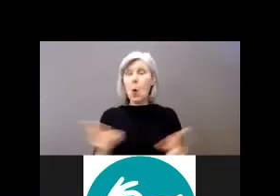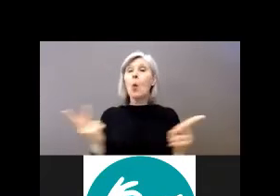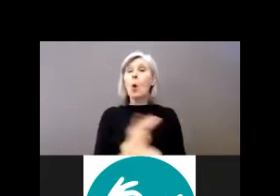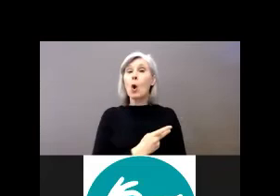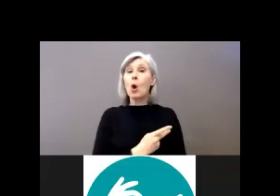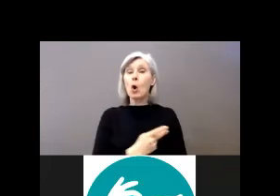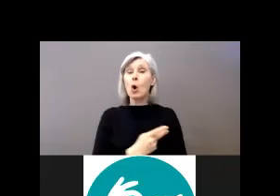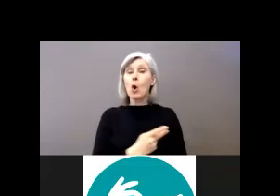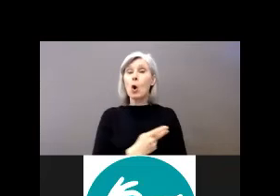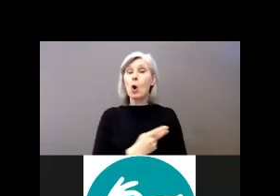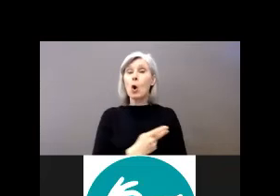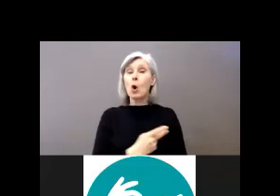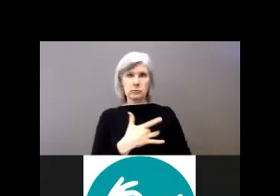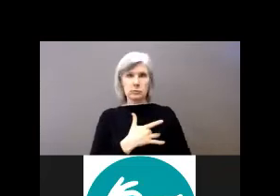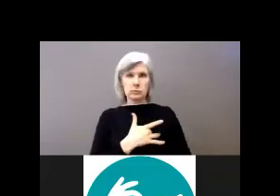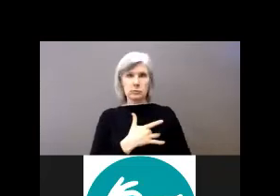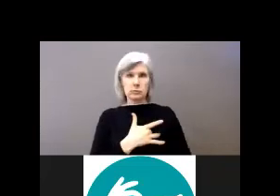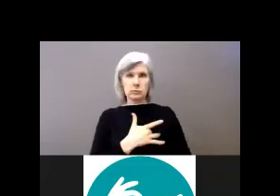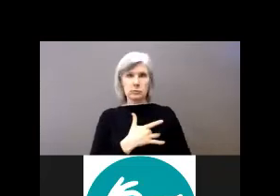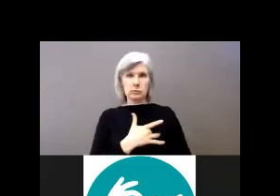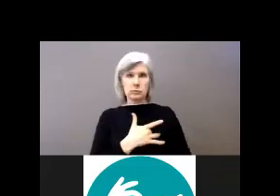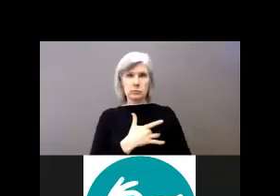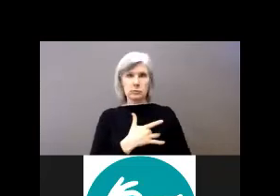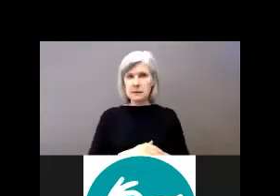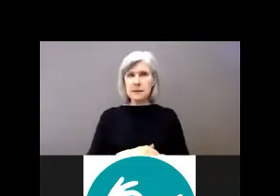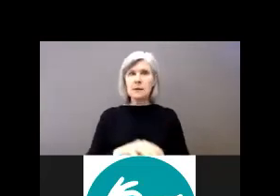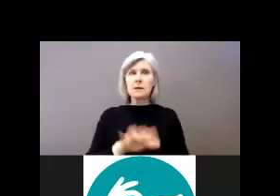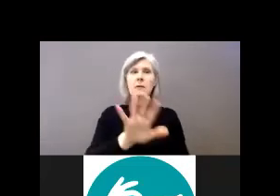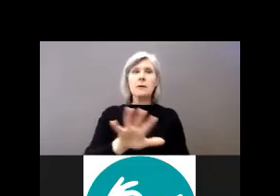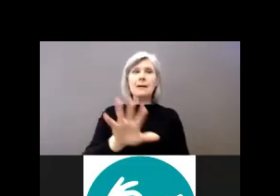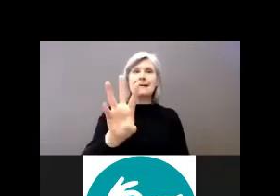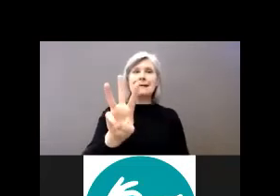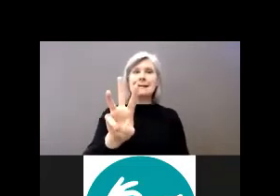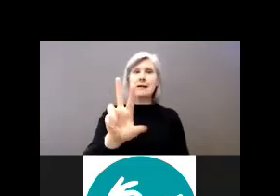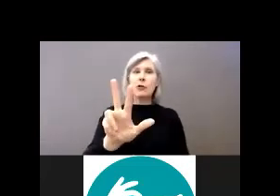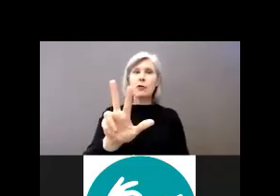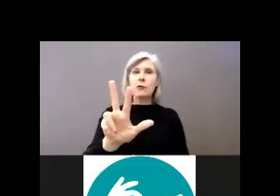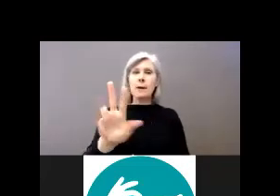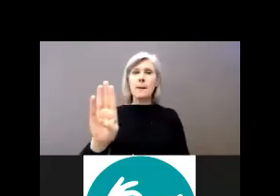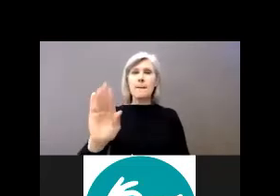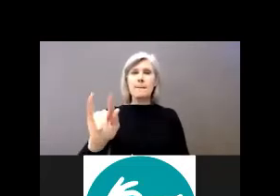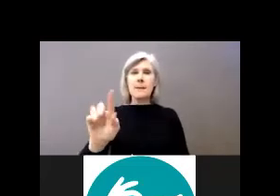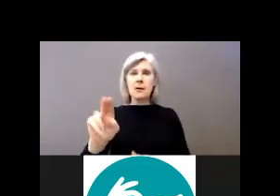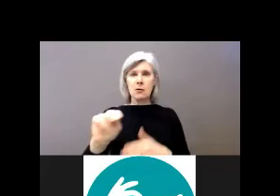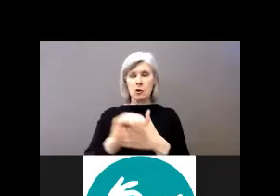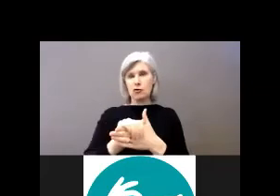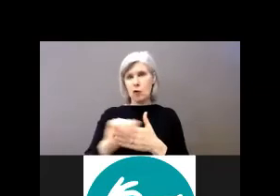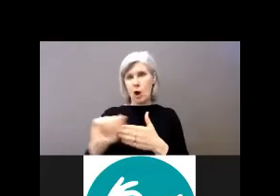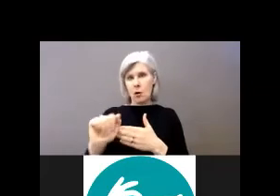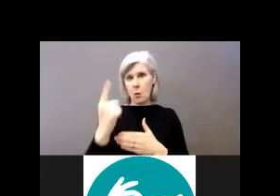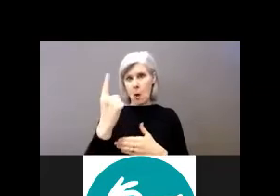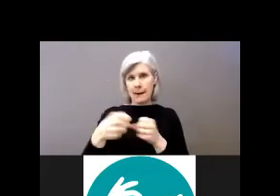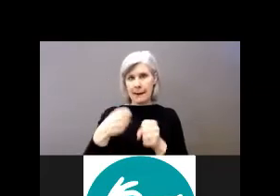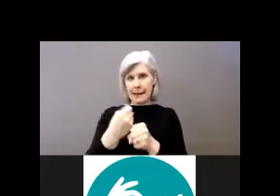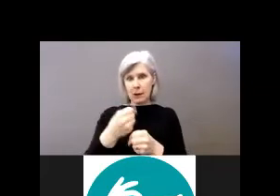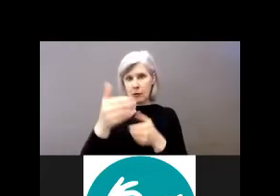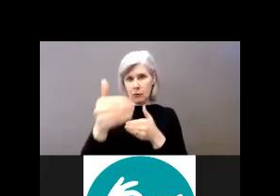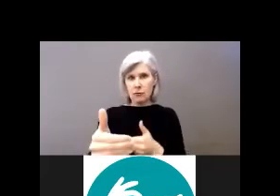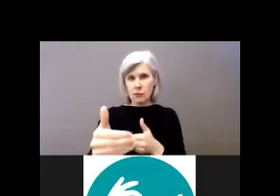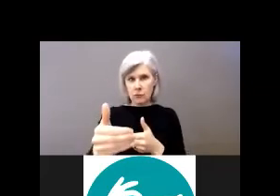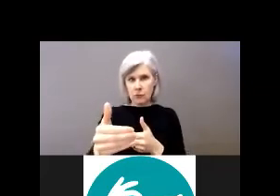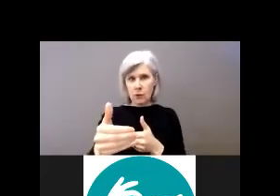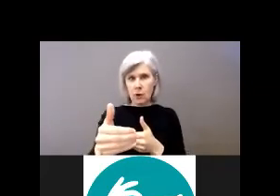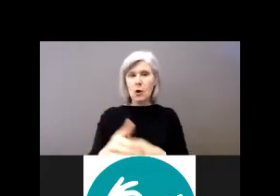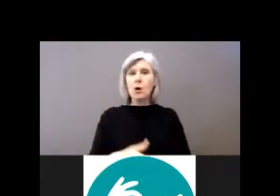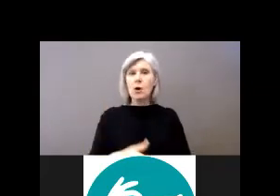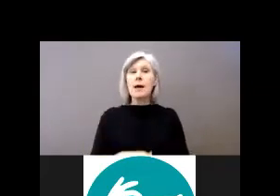was calculated to be $63 billion in 1 year, which is about one for every $7 spent